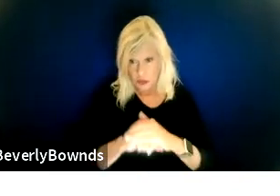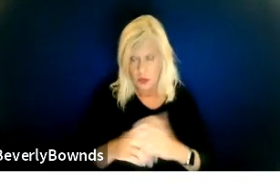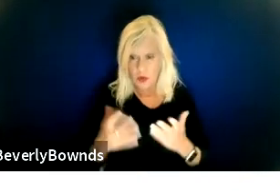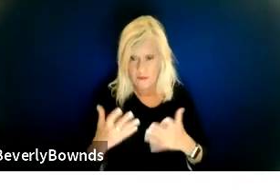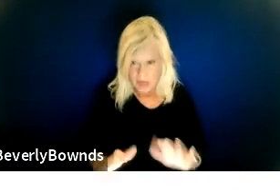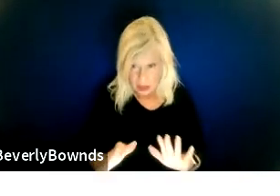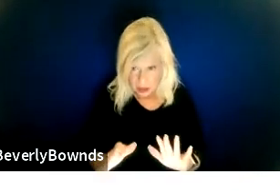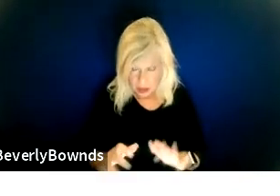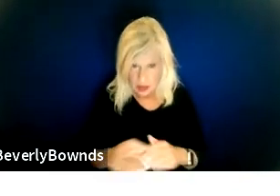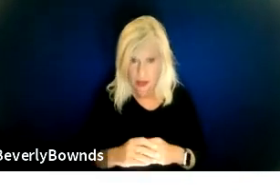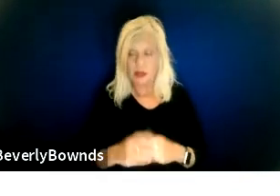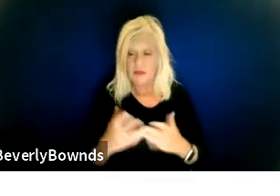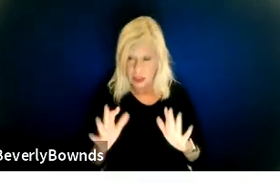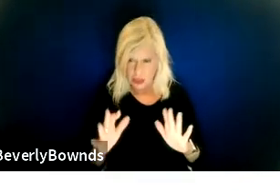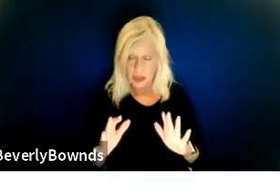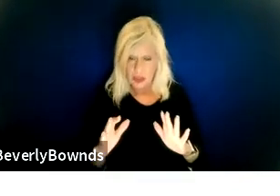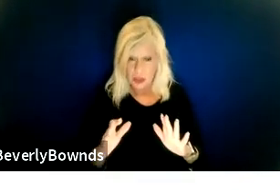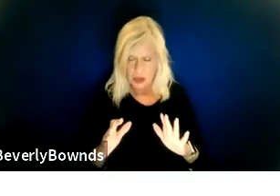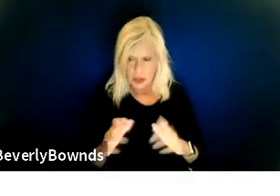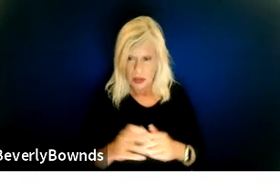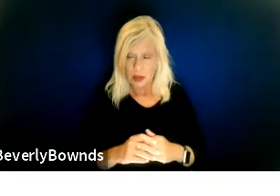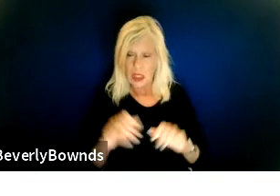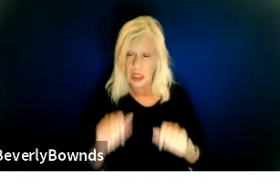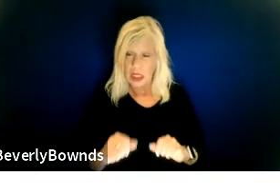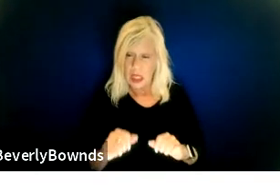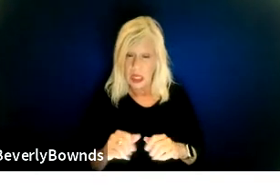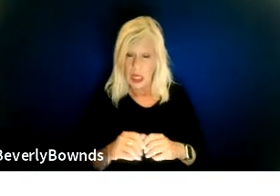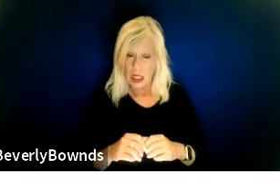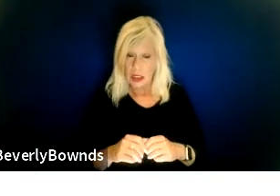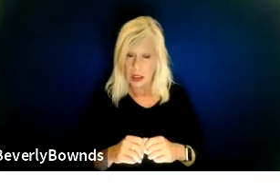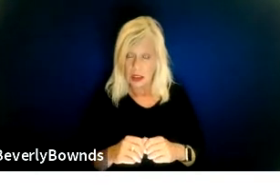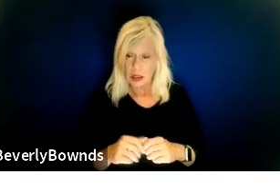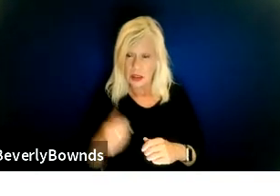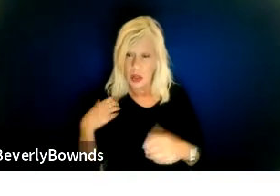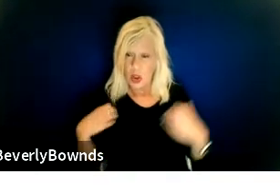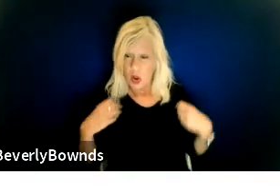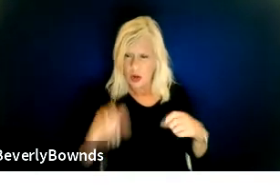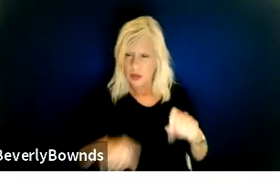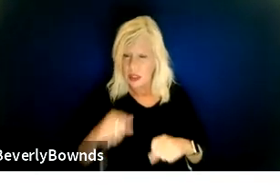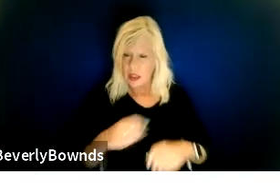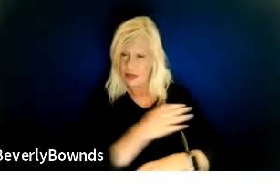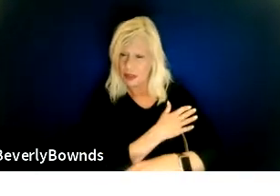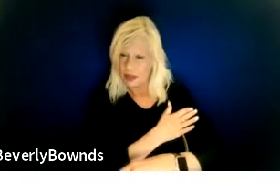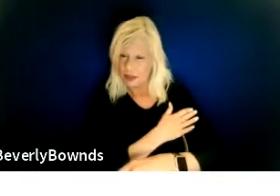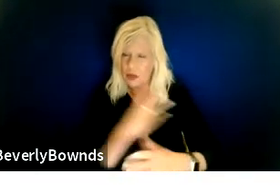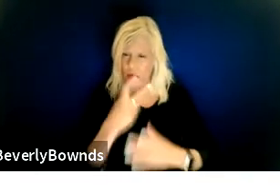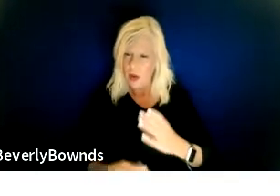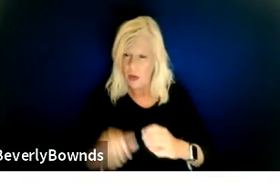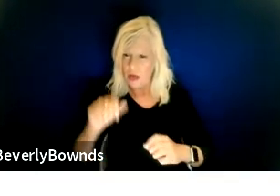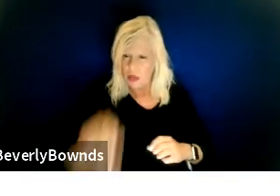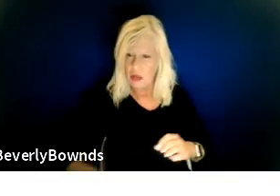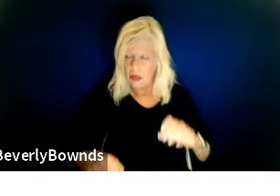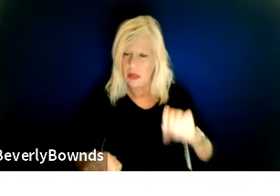has had a stroke, can they perform arm cycling with the paretic limb as well as